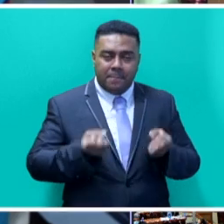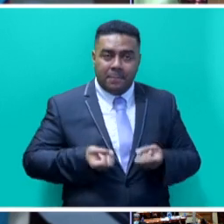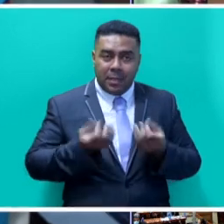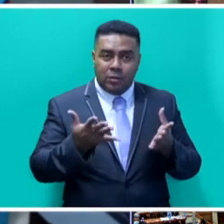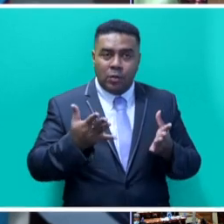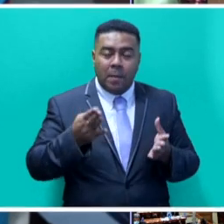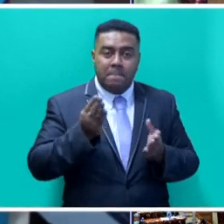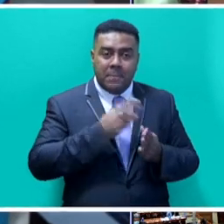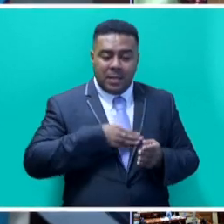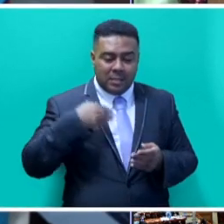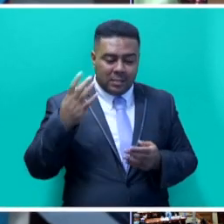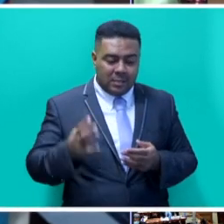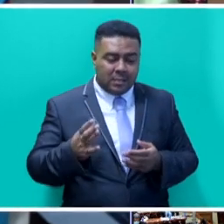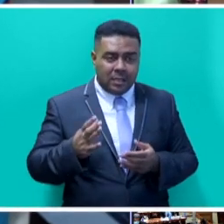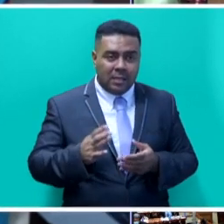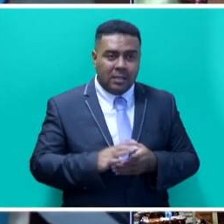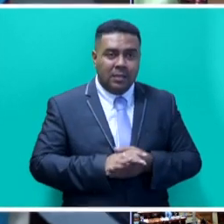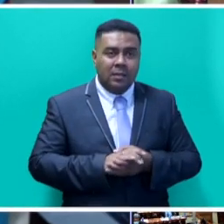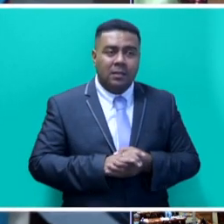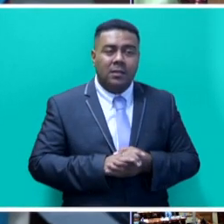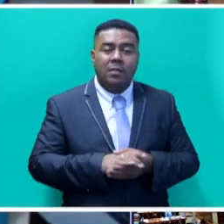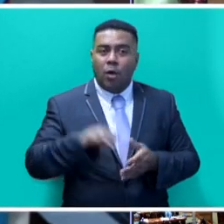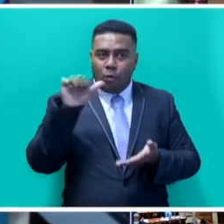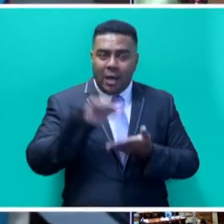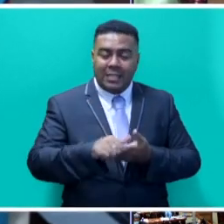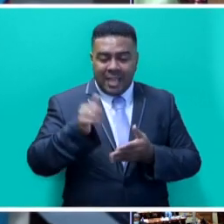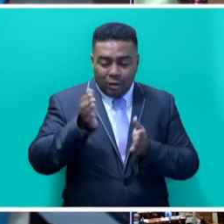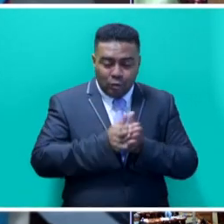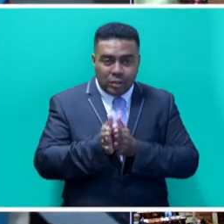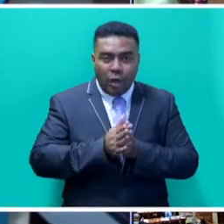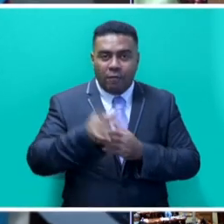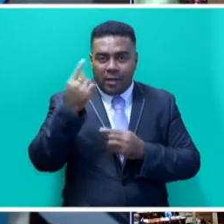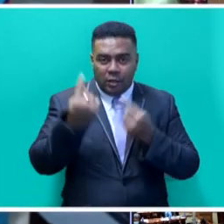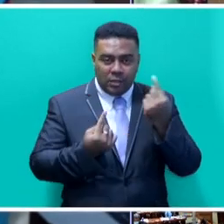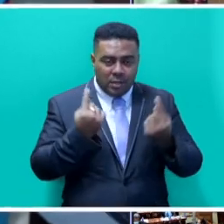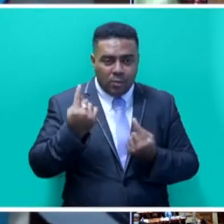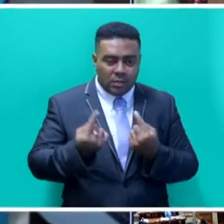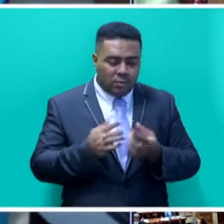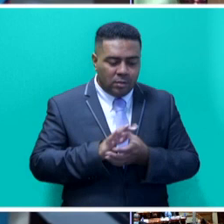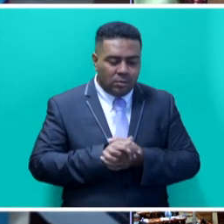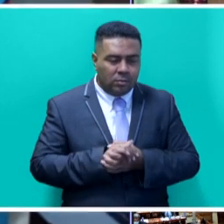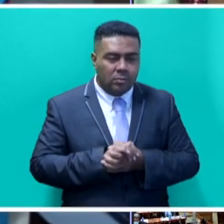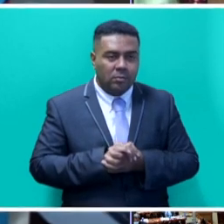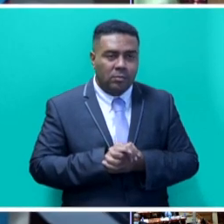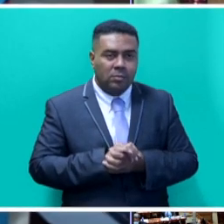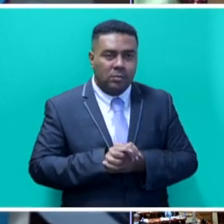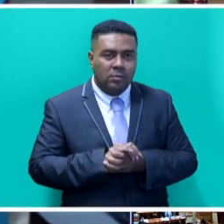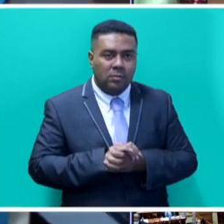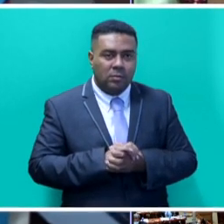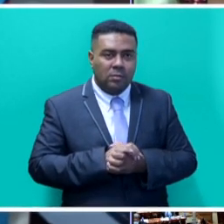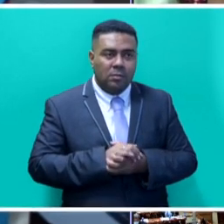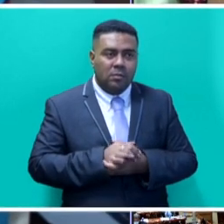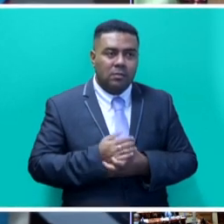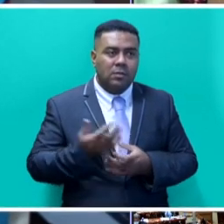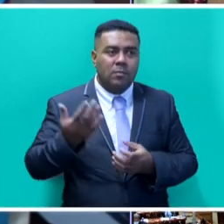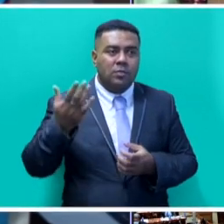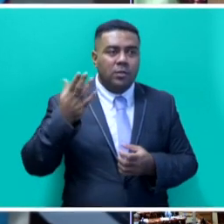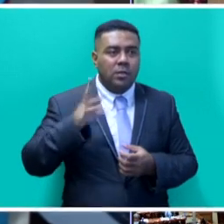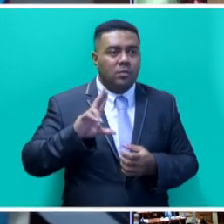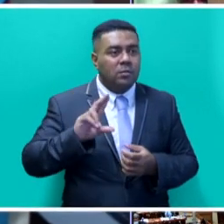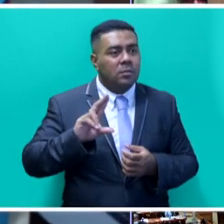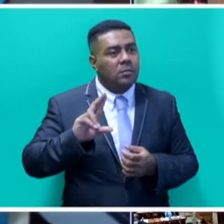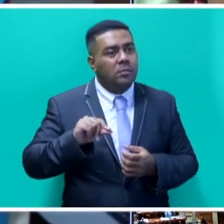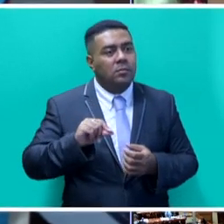in any important matter the rights and interests of the Itaukei. The main point of Bill 17,